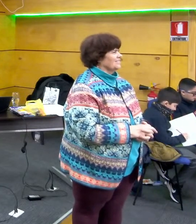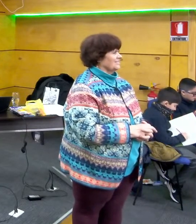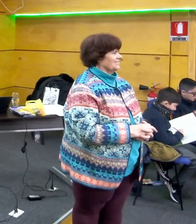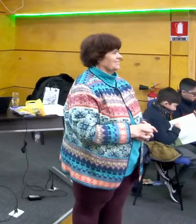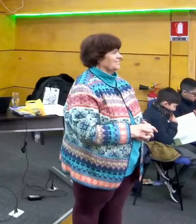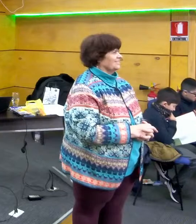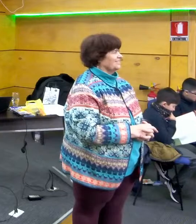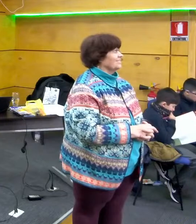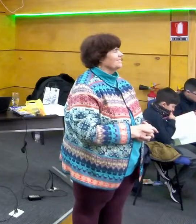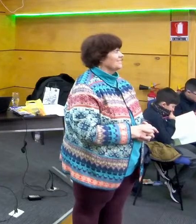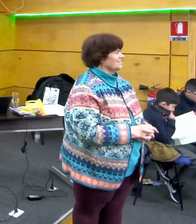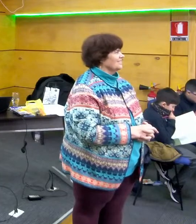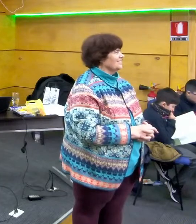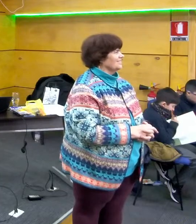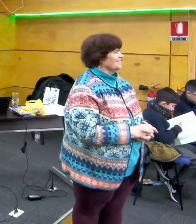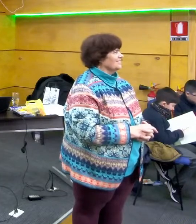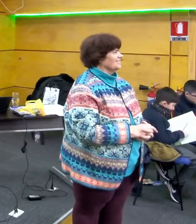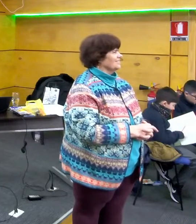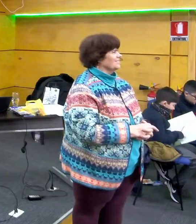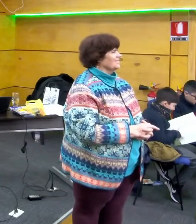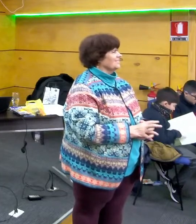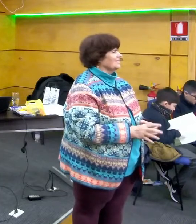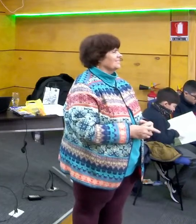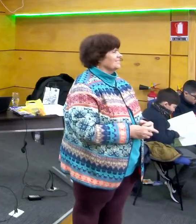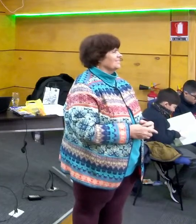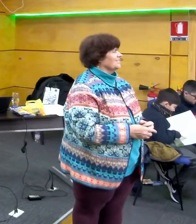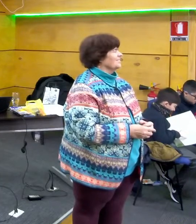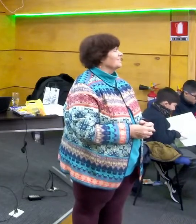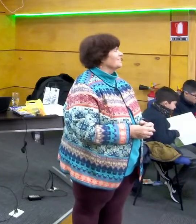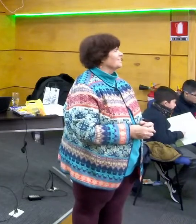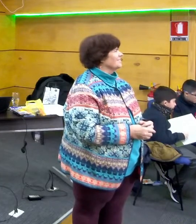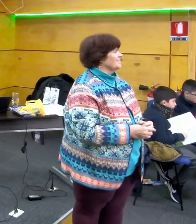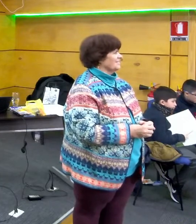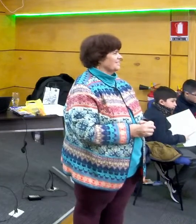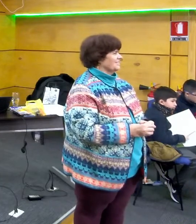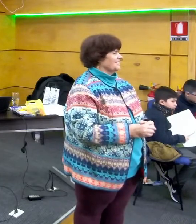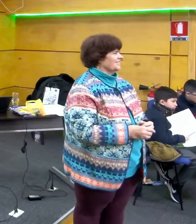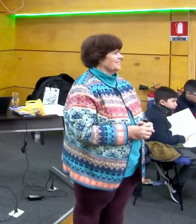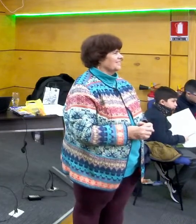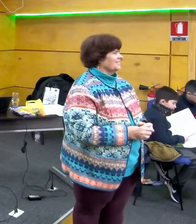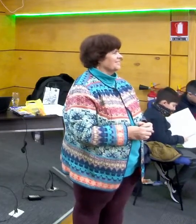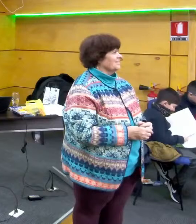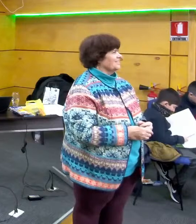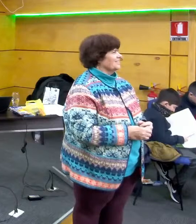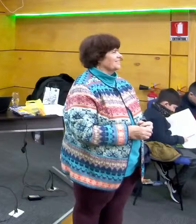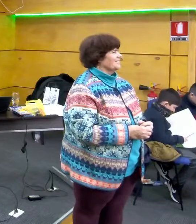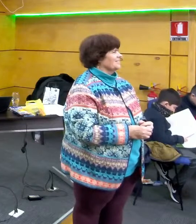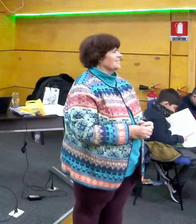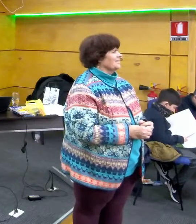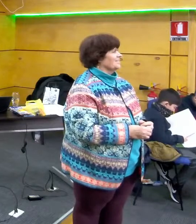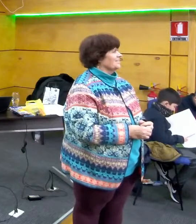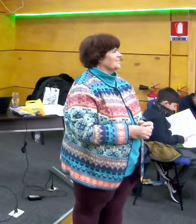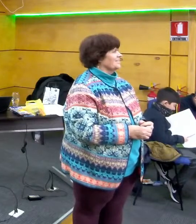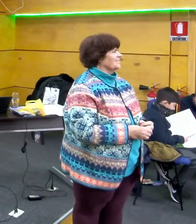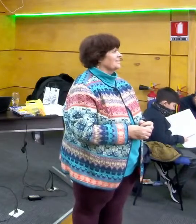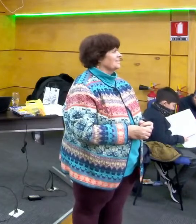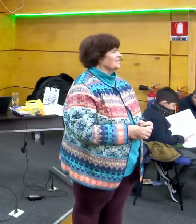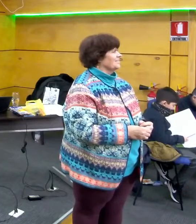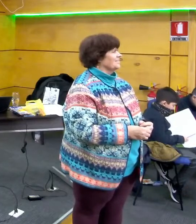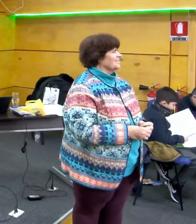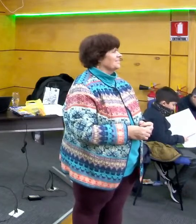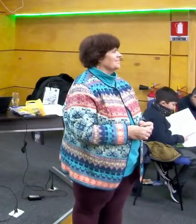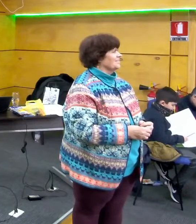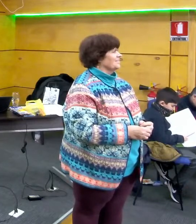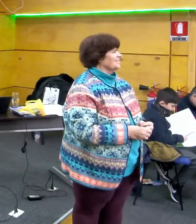sound. They made a smash hit record and it wasn't very long before my pets were